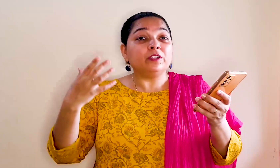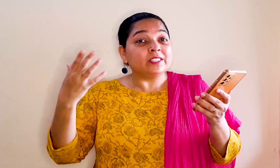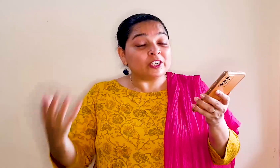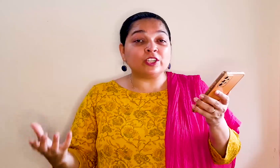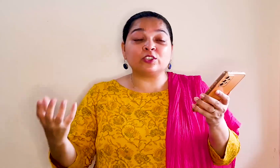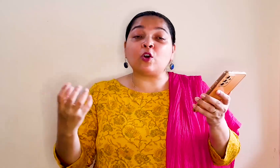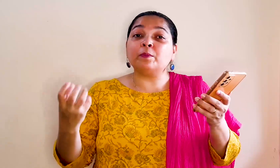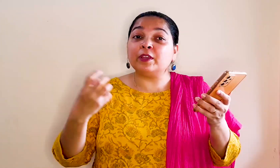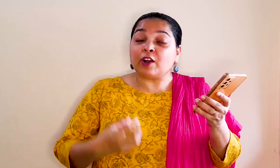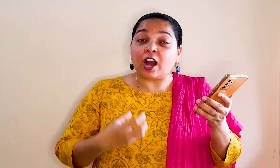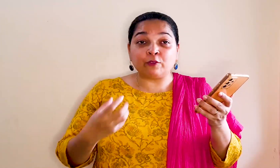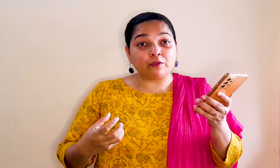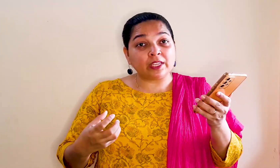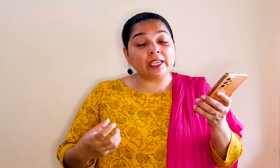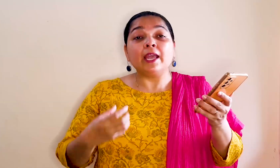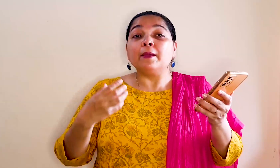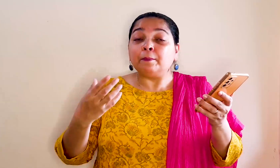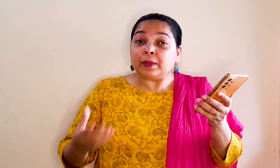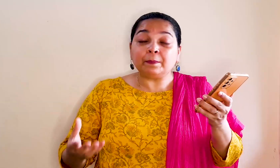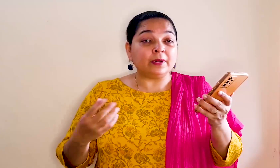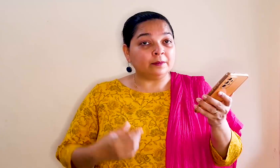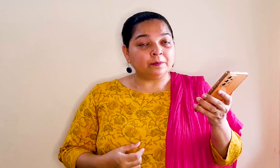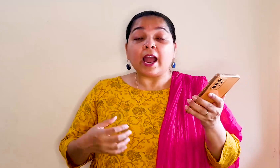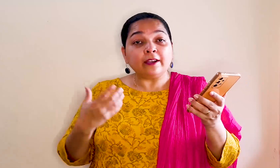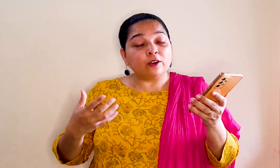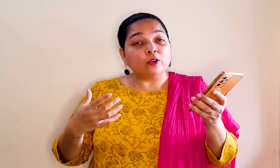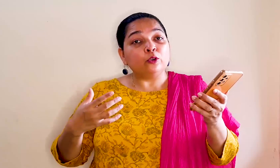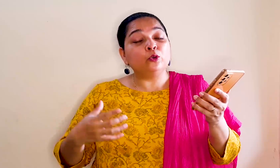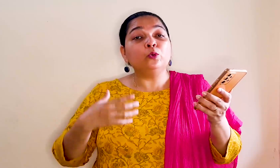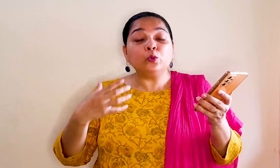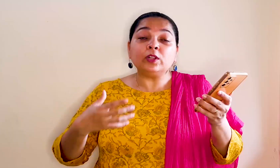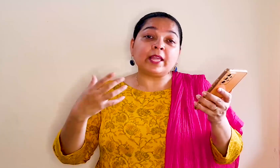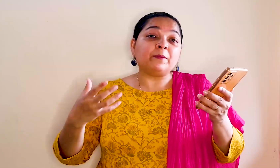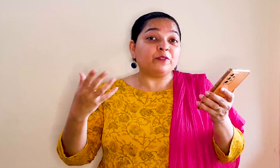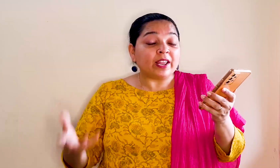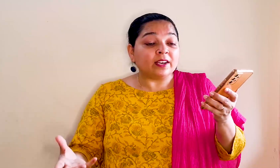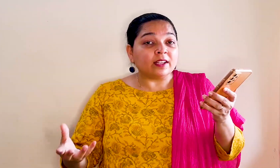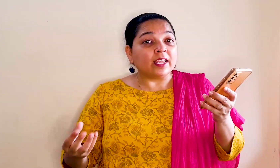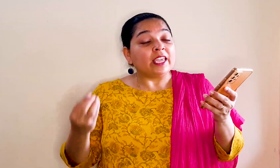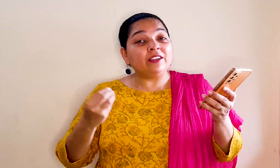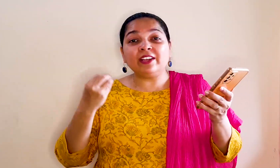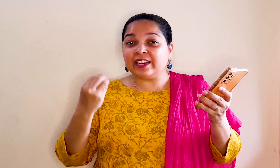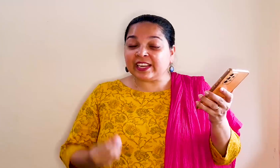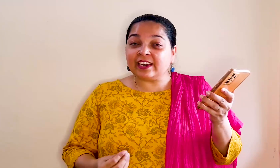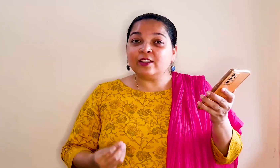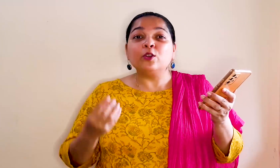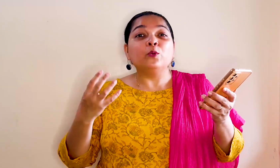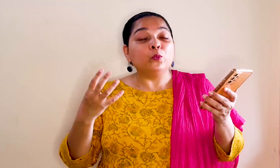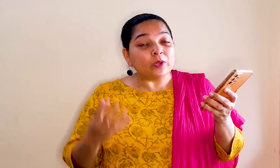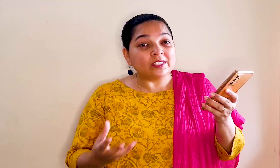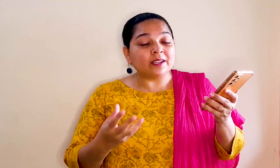a lot of decisions on behalf of the people, and to rule them well, he will